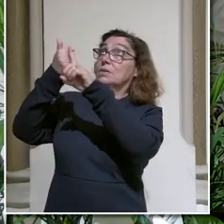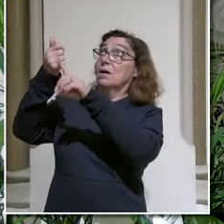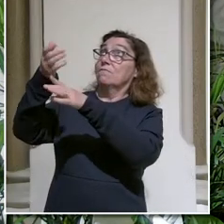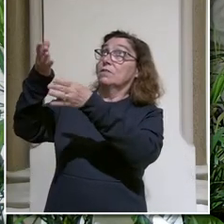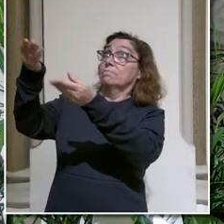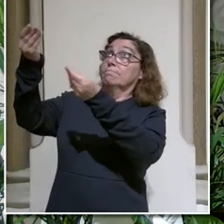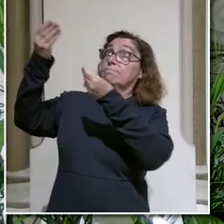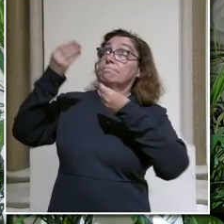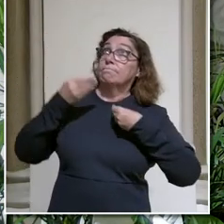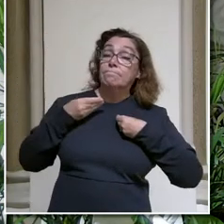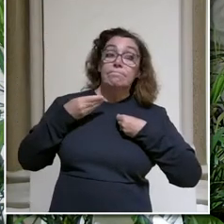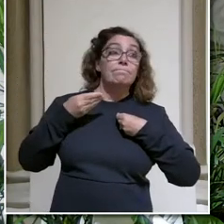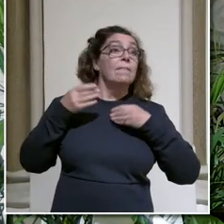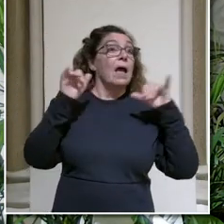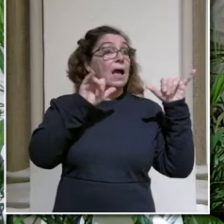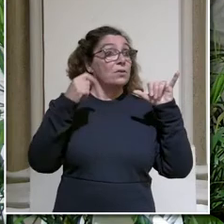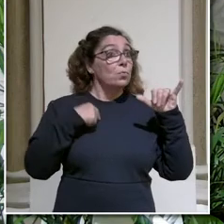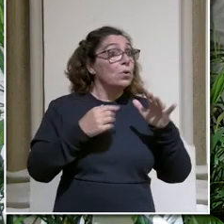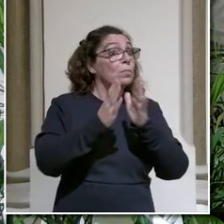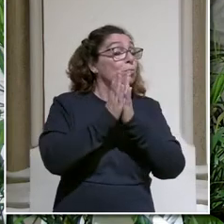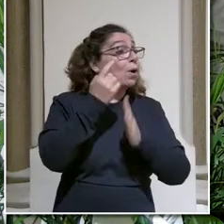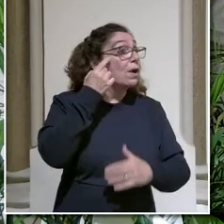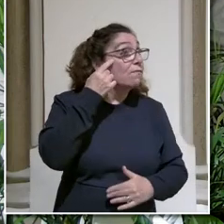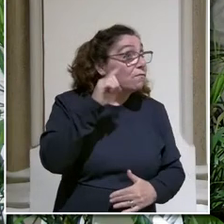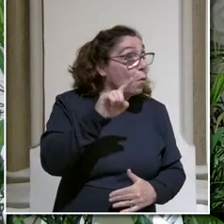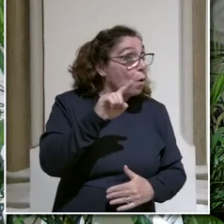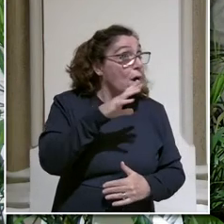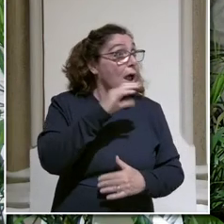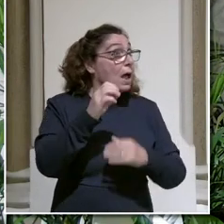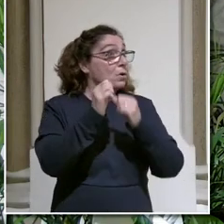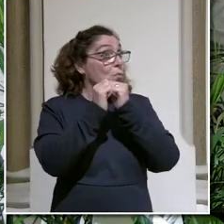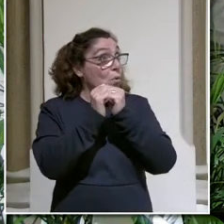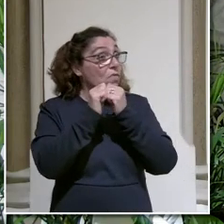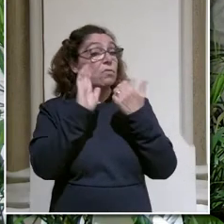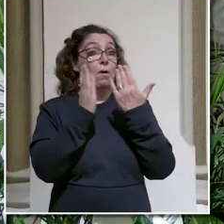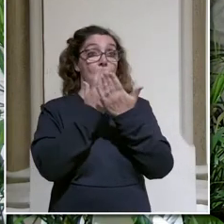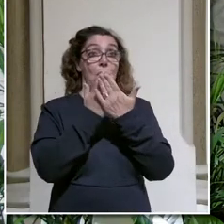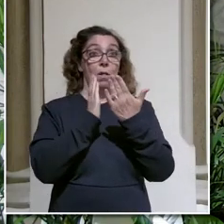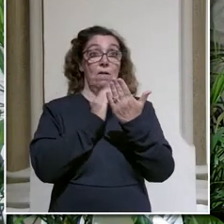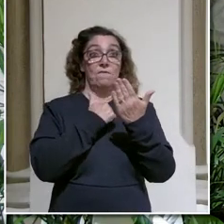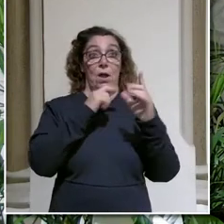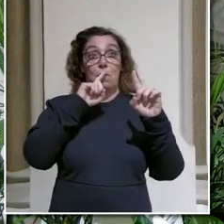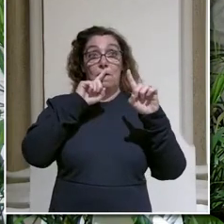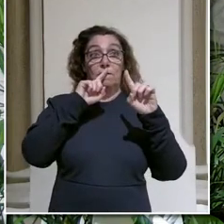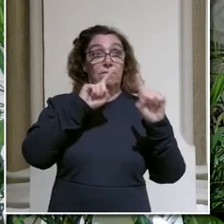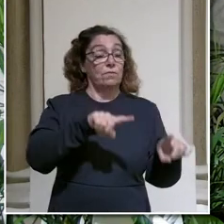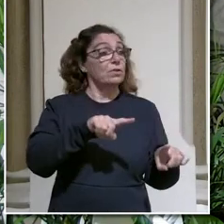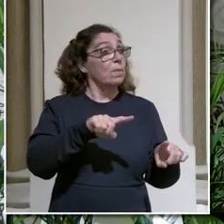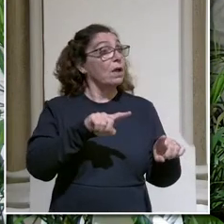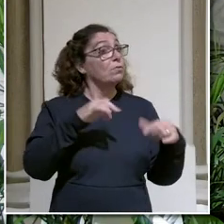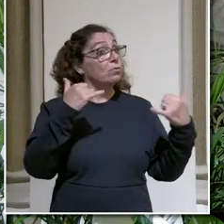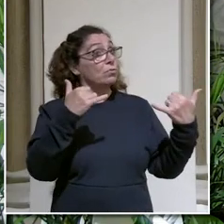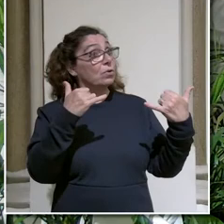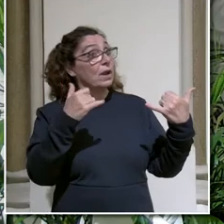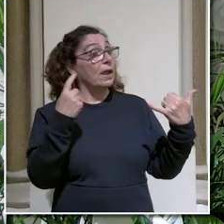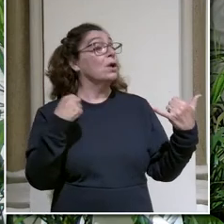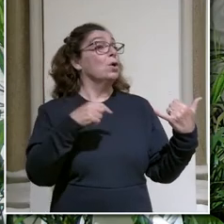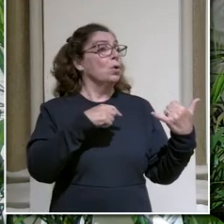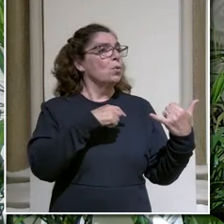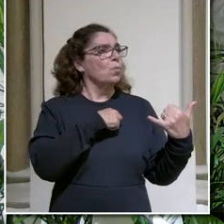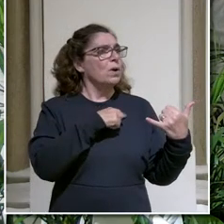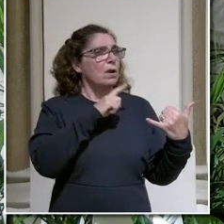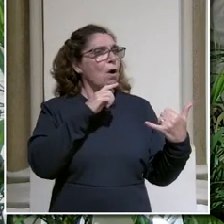for and with all of our first responders today, we remind them that they